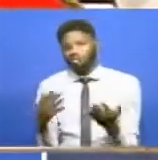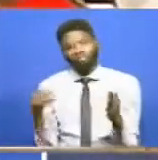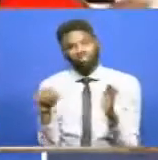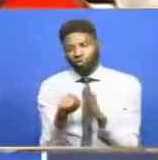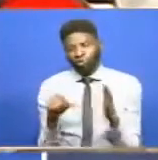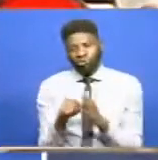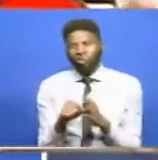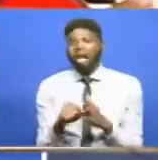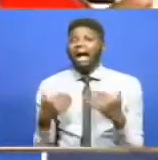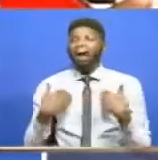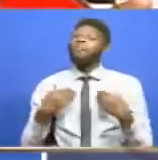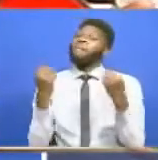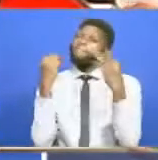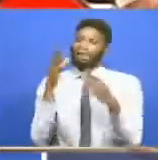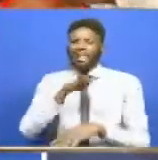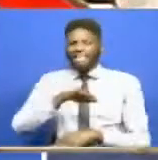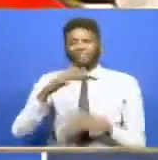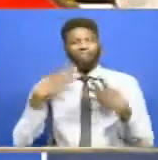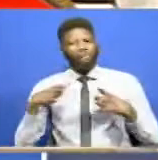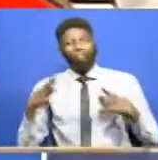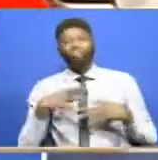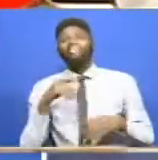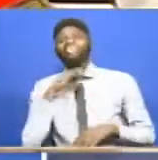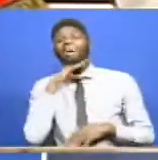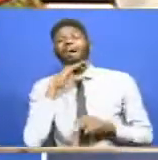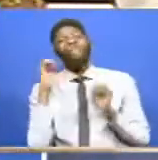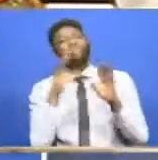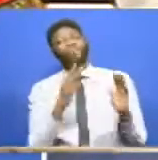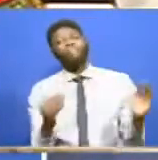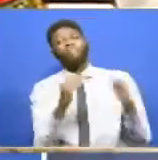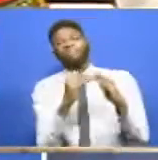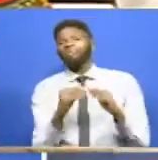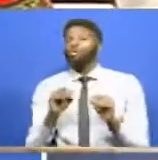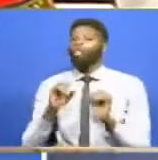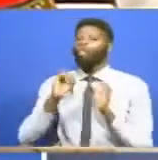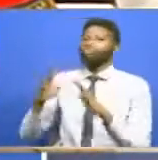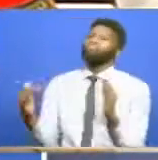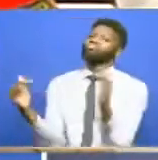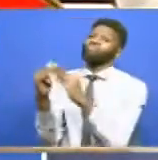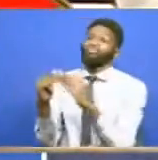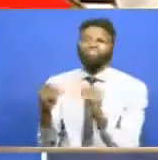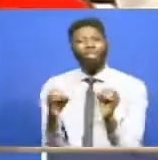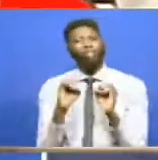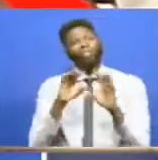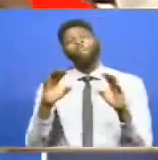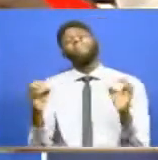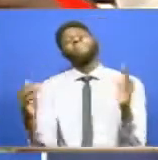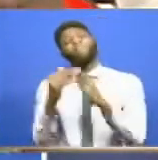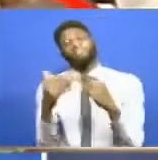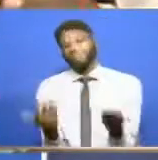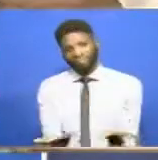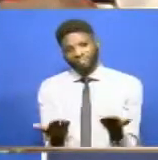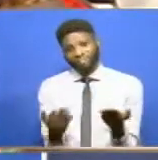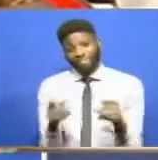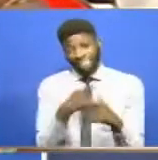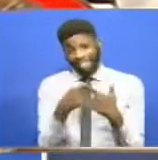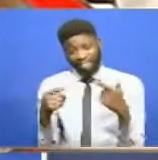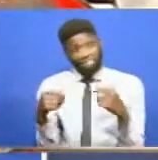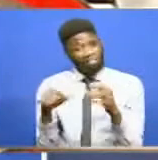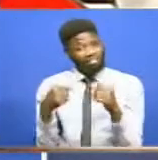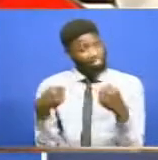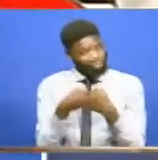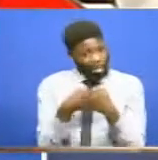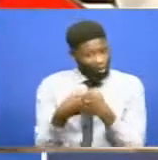dumping places. So with this many dumping sites, then there's the issue of